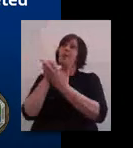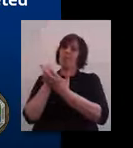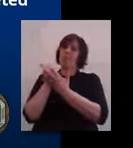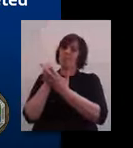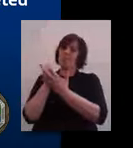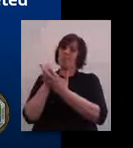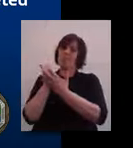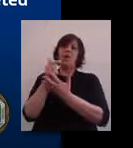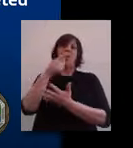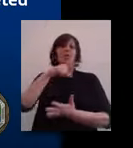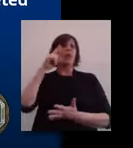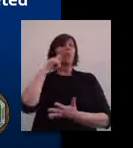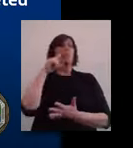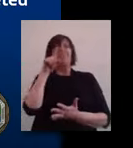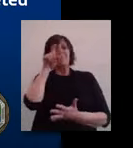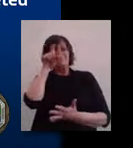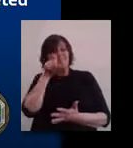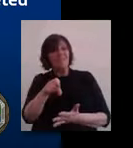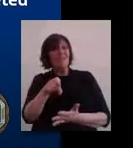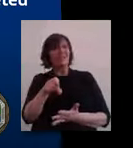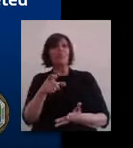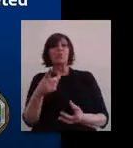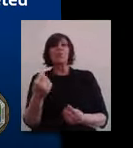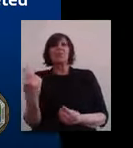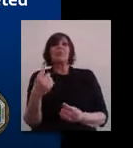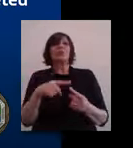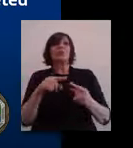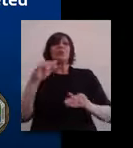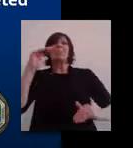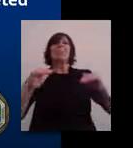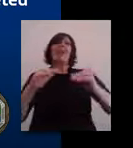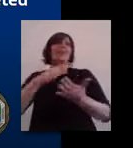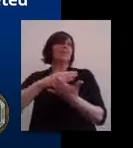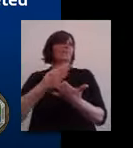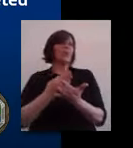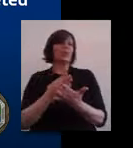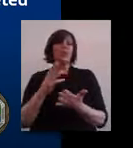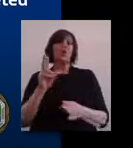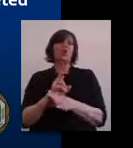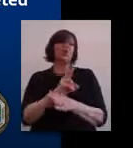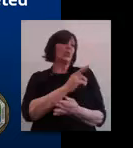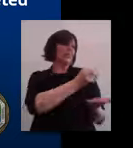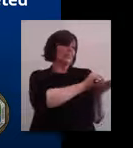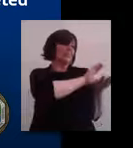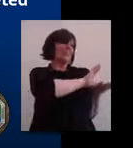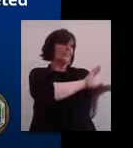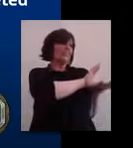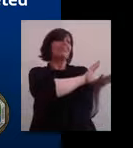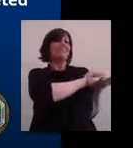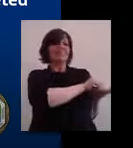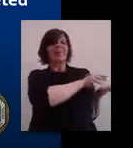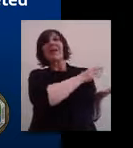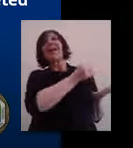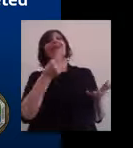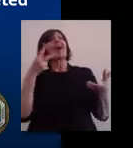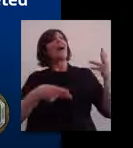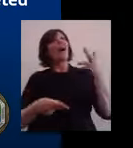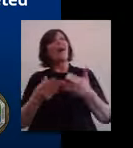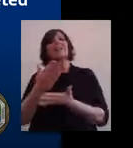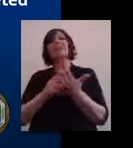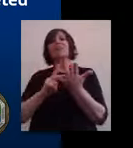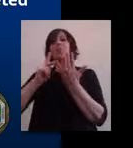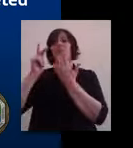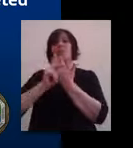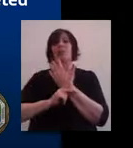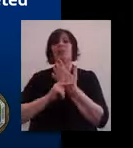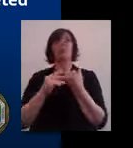further action to balance the budget, including using fund balance and unfortunately targeted cuts to programs. Right now, every